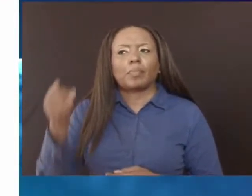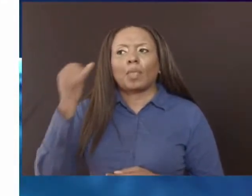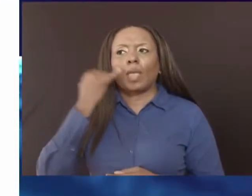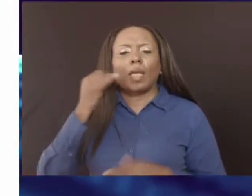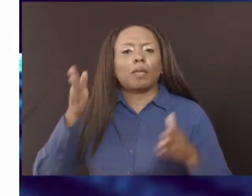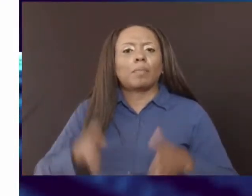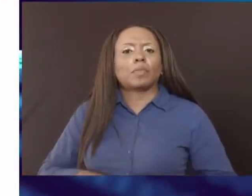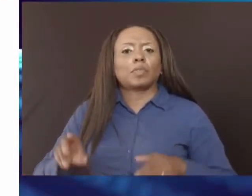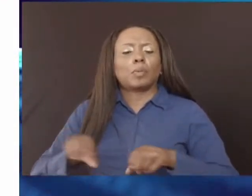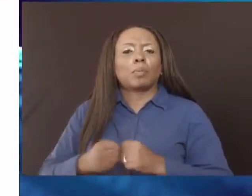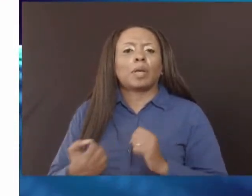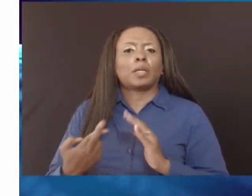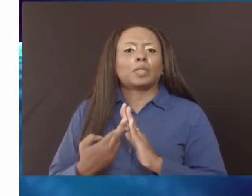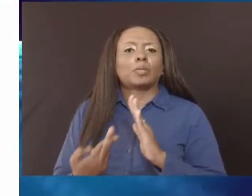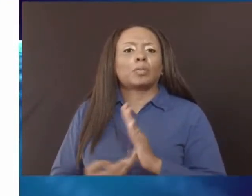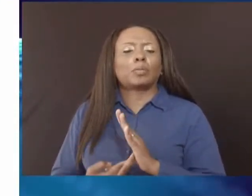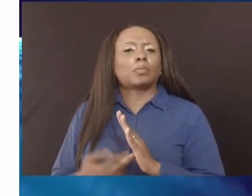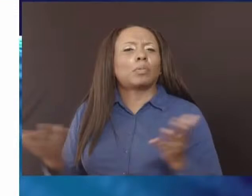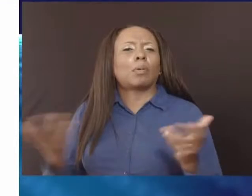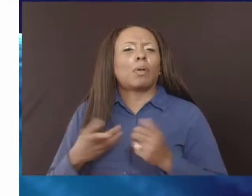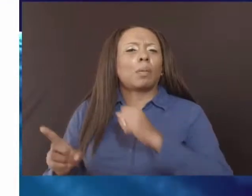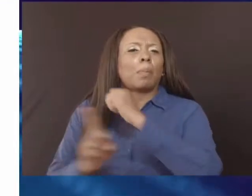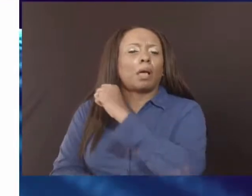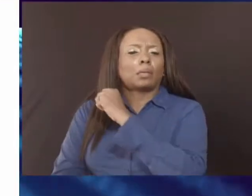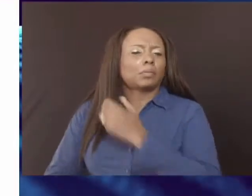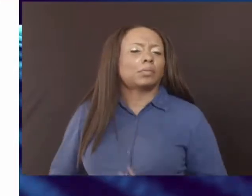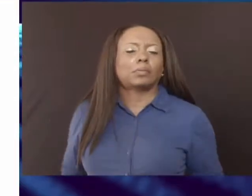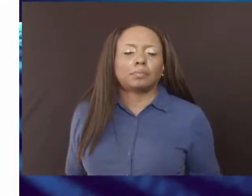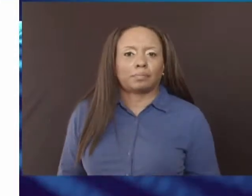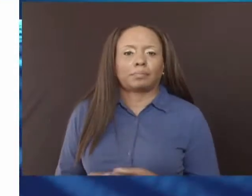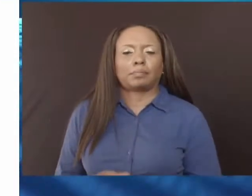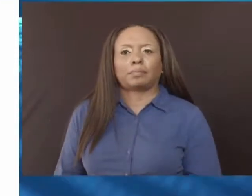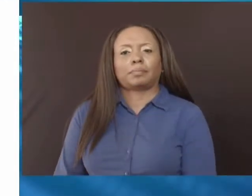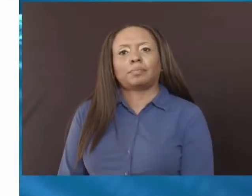home isolation regime?